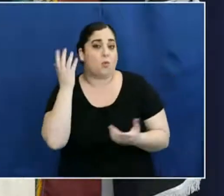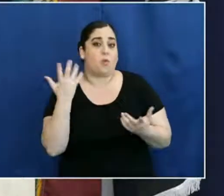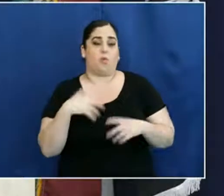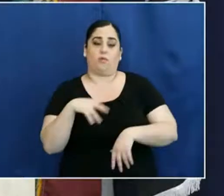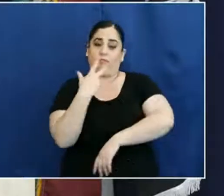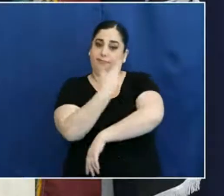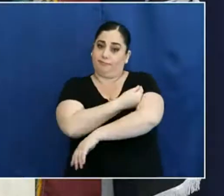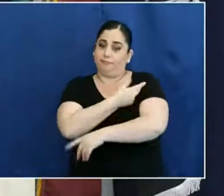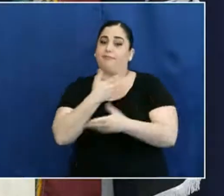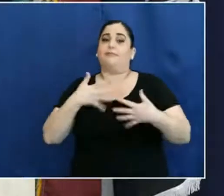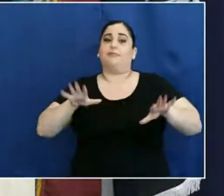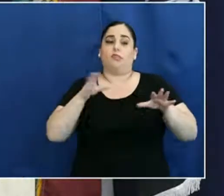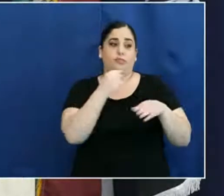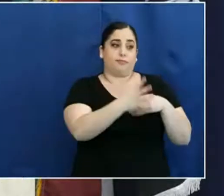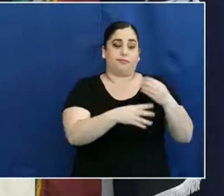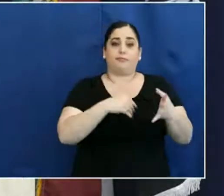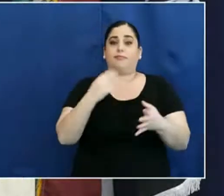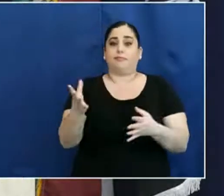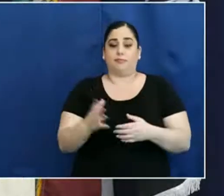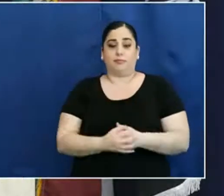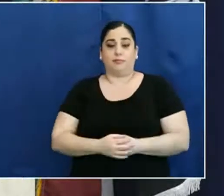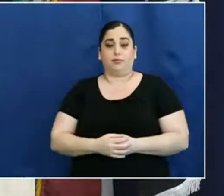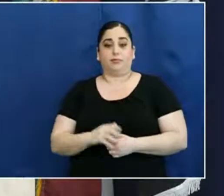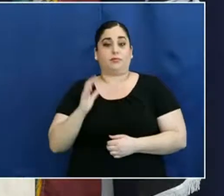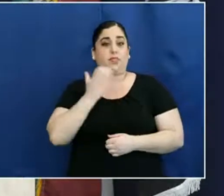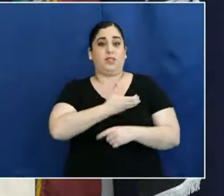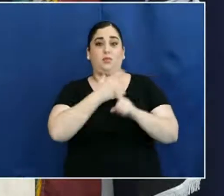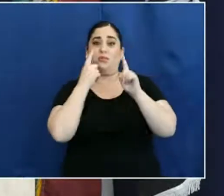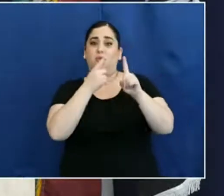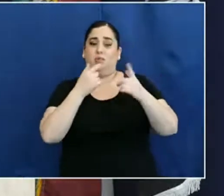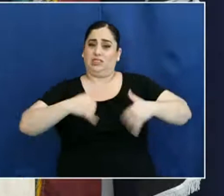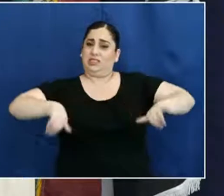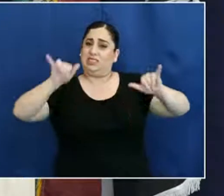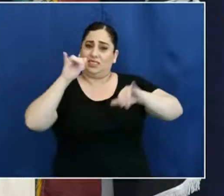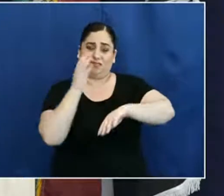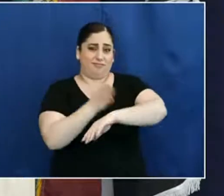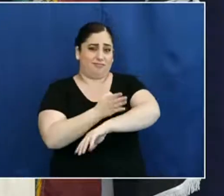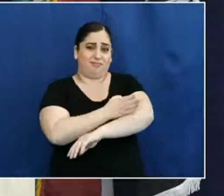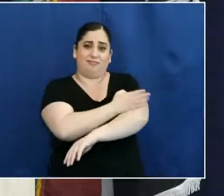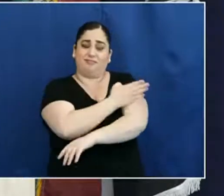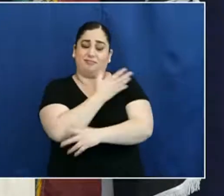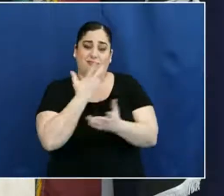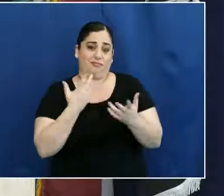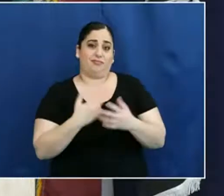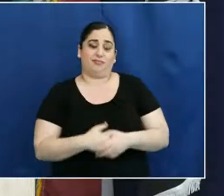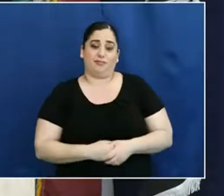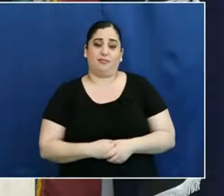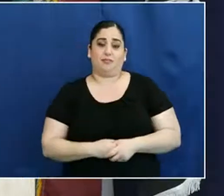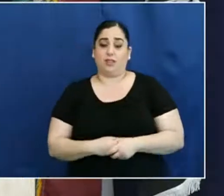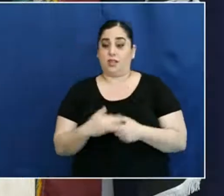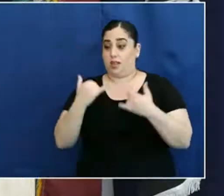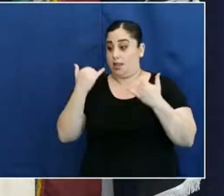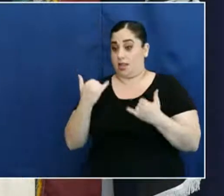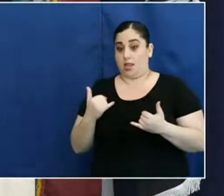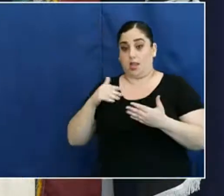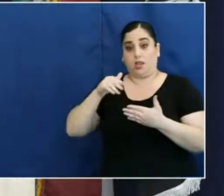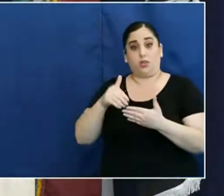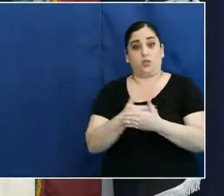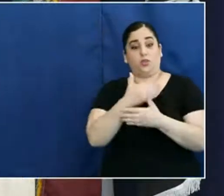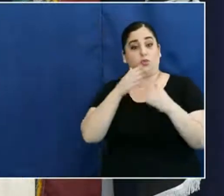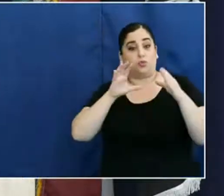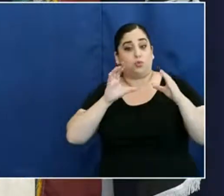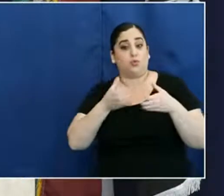And I think we recognize right now we're at a place where, with all the underlying health conditions being opened up regardless of age, there's